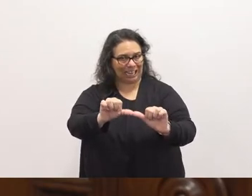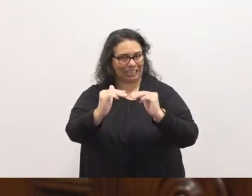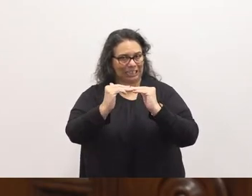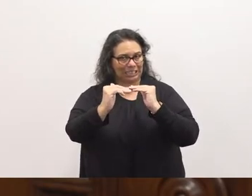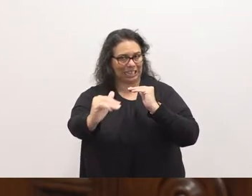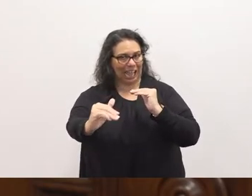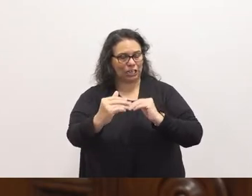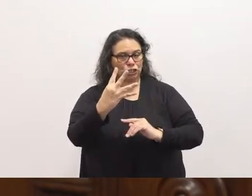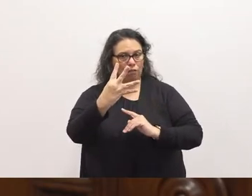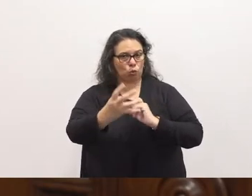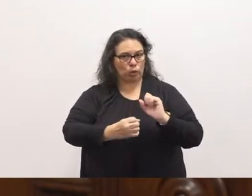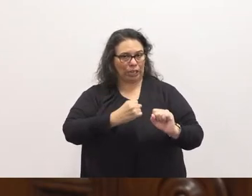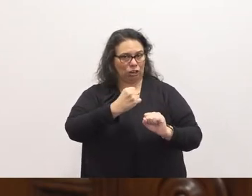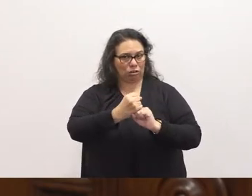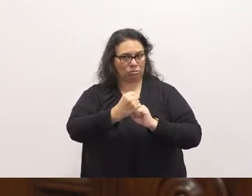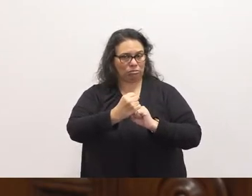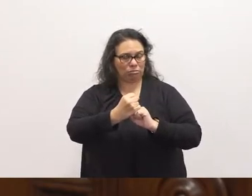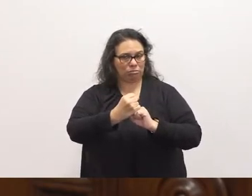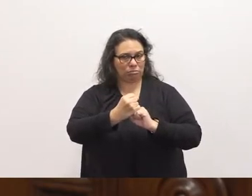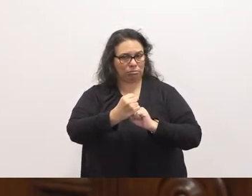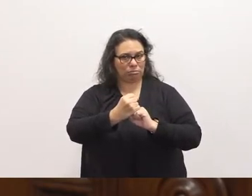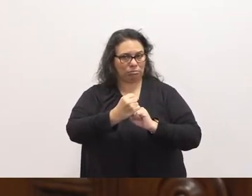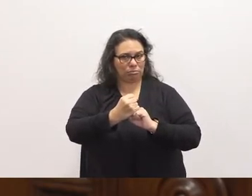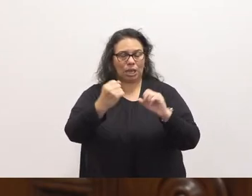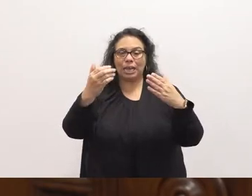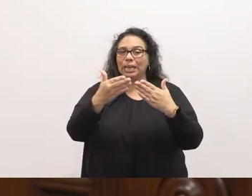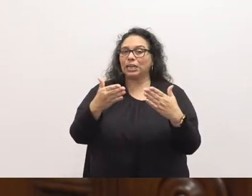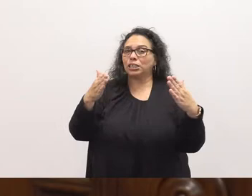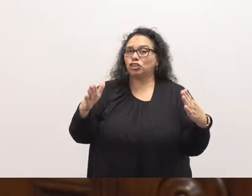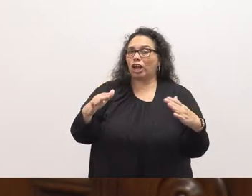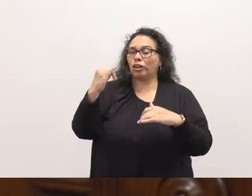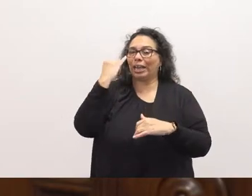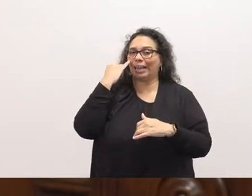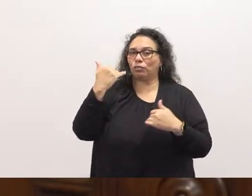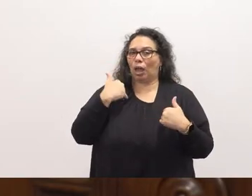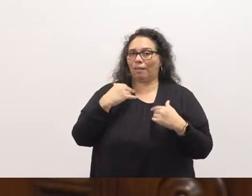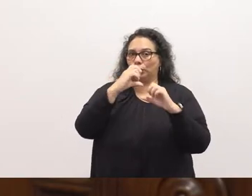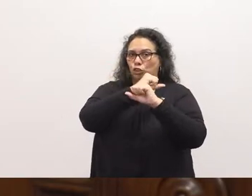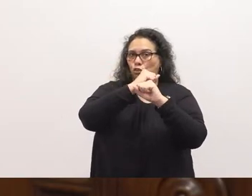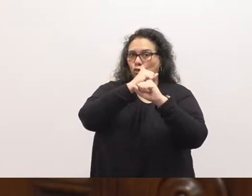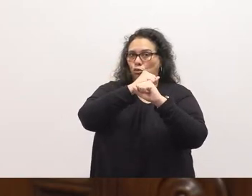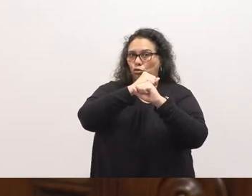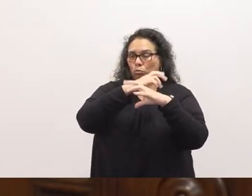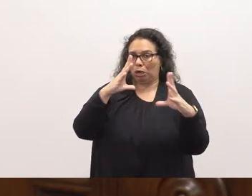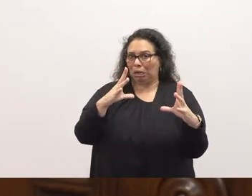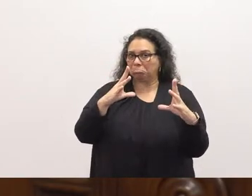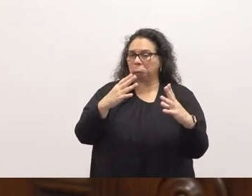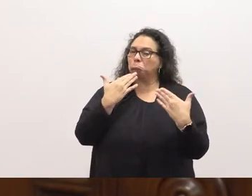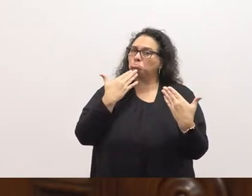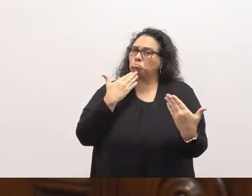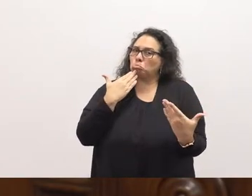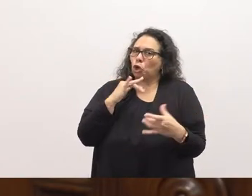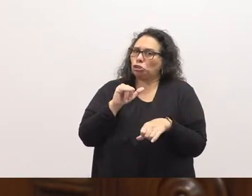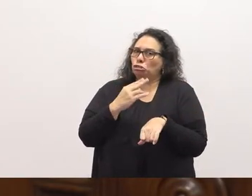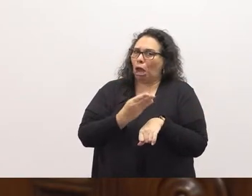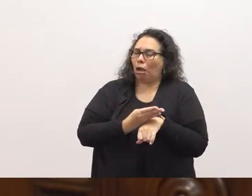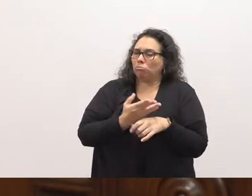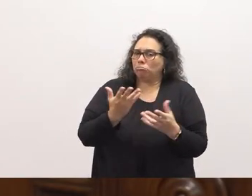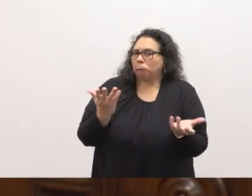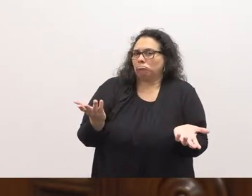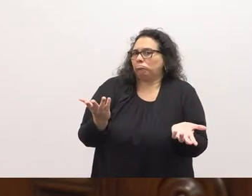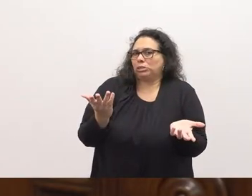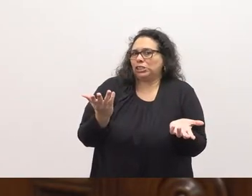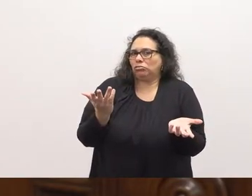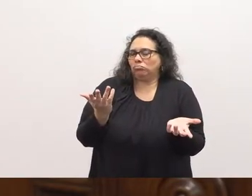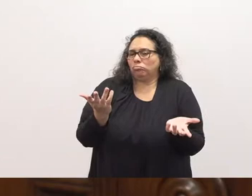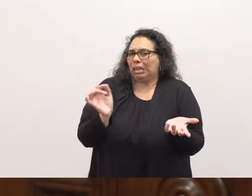of a 4-year contract. Generally, if you have a superintendent who's doing a good job, it's just kind